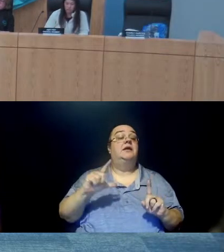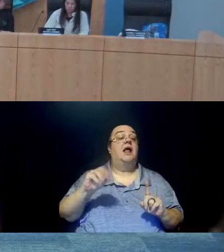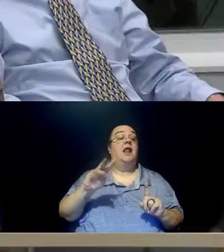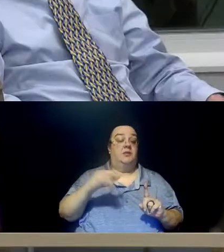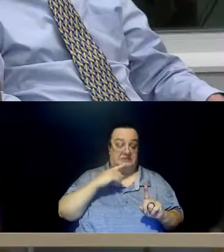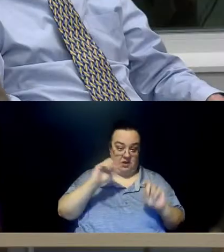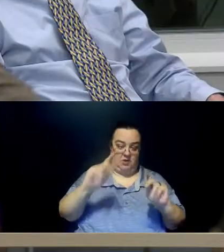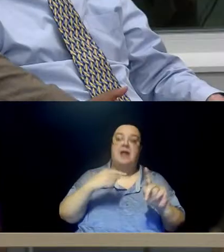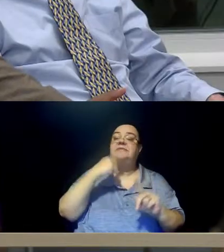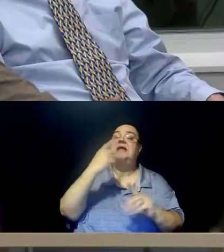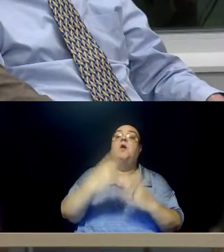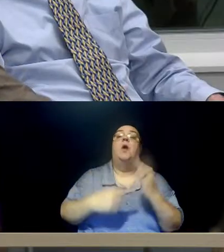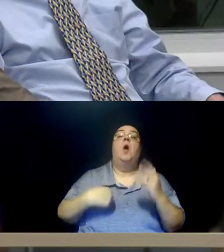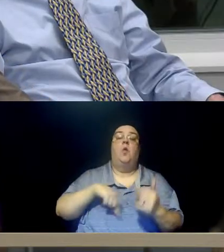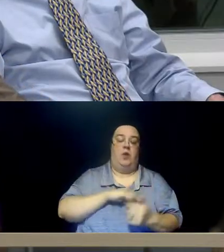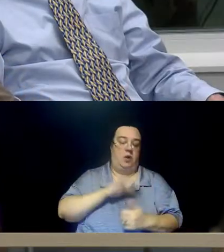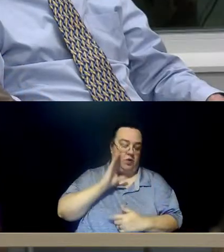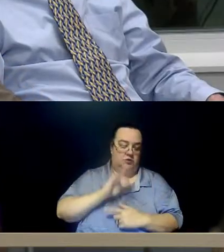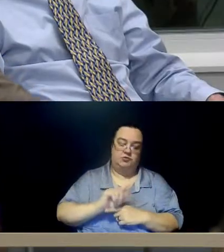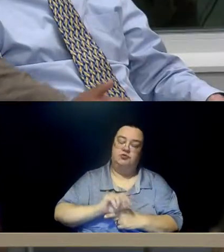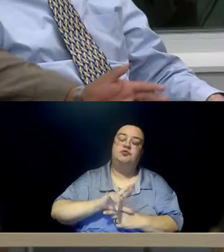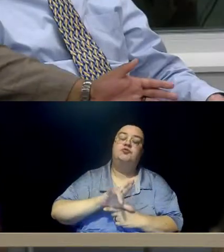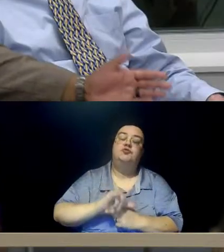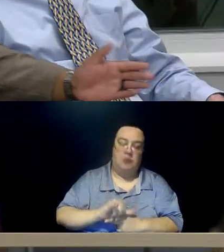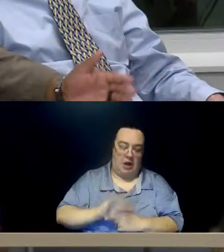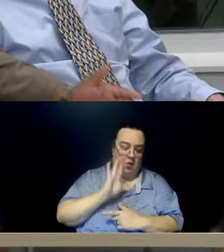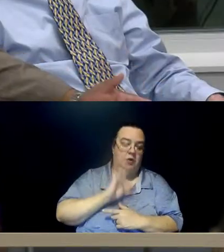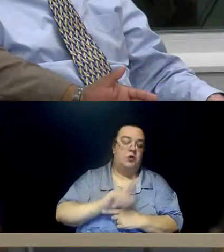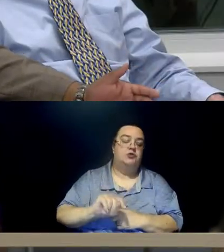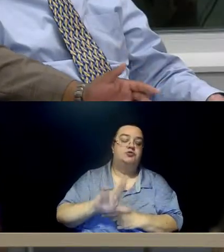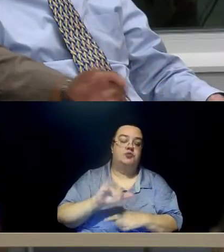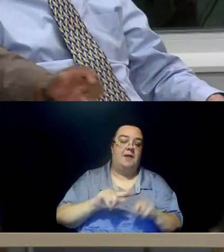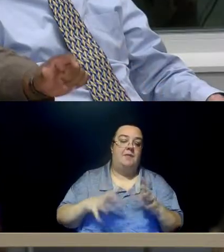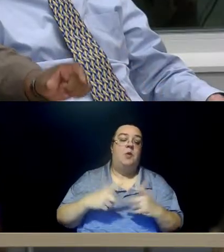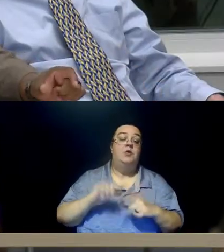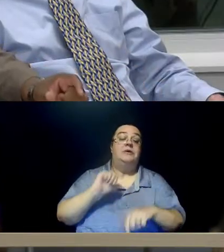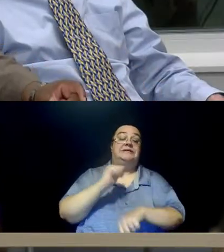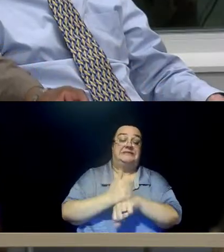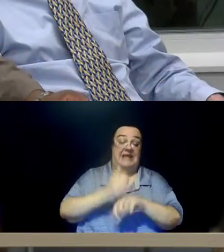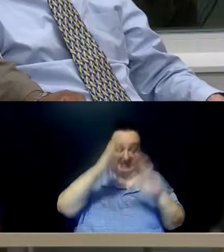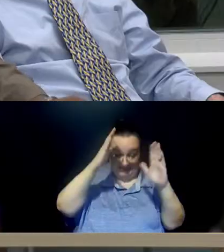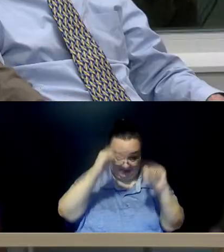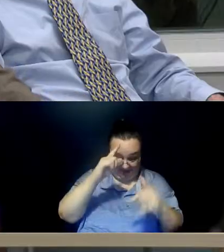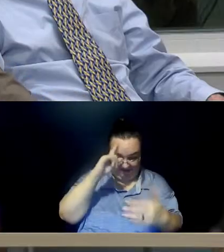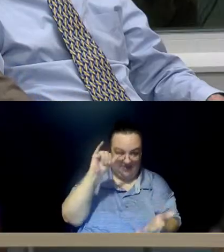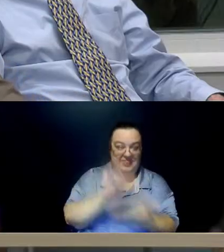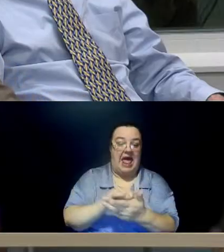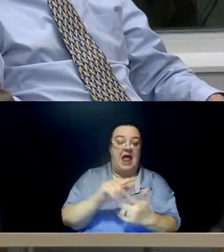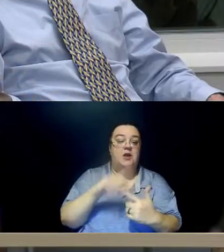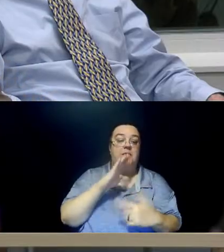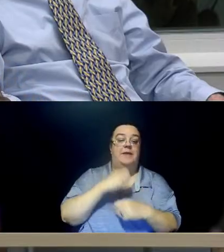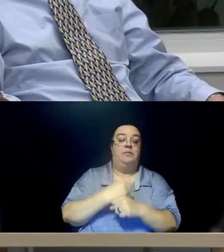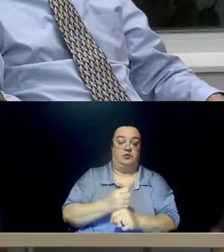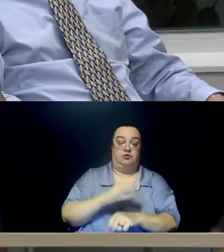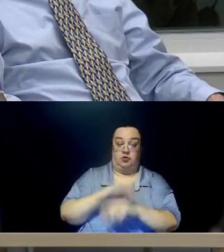try, okay? We're going to try, but I want to set the expectations for that to be produced on the